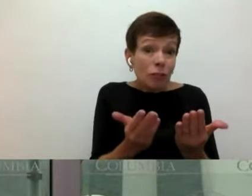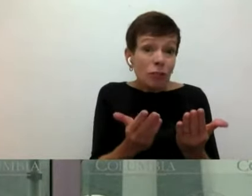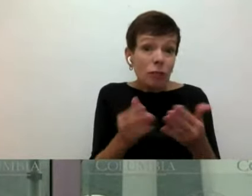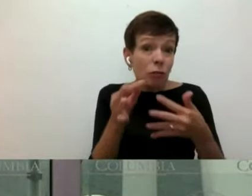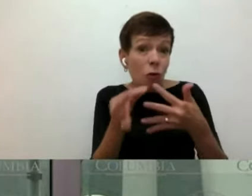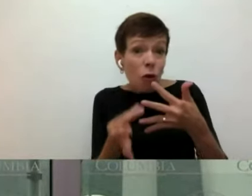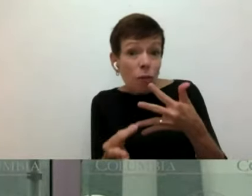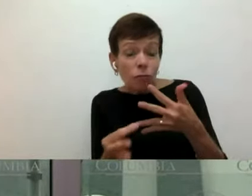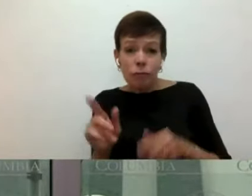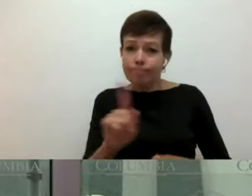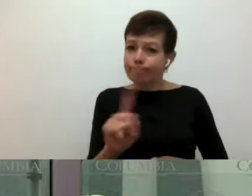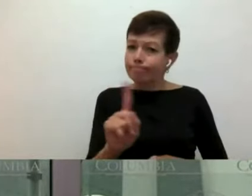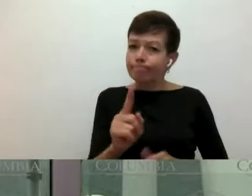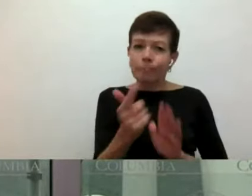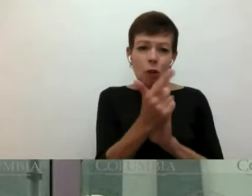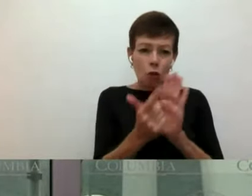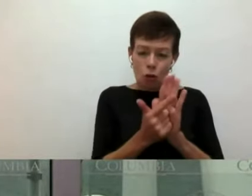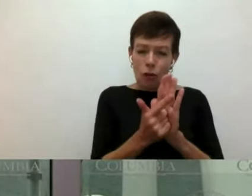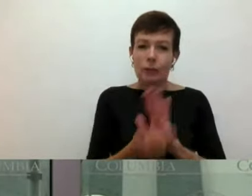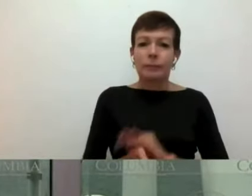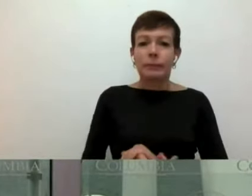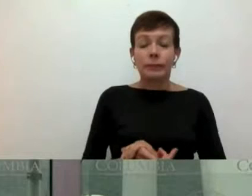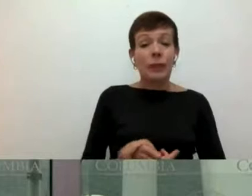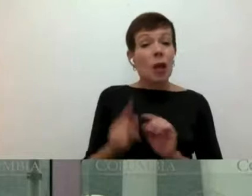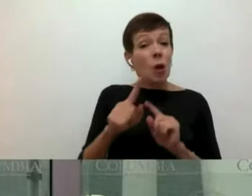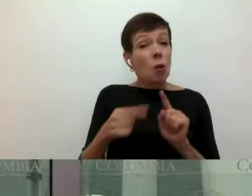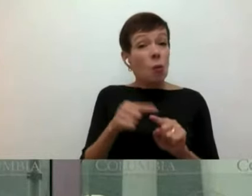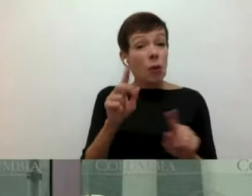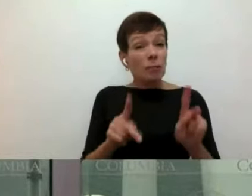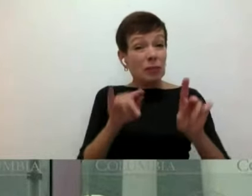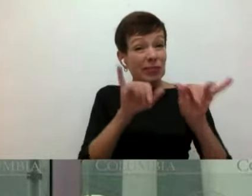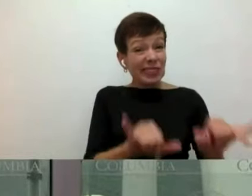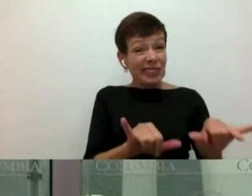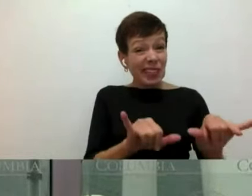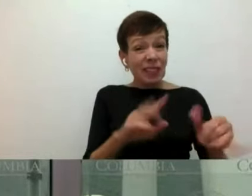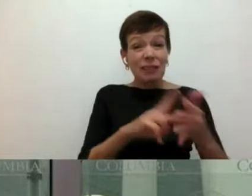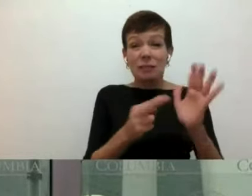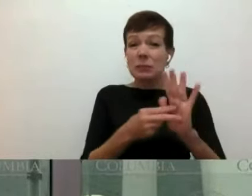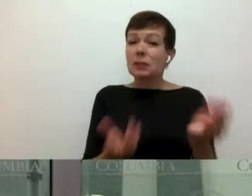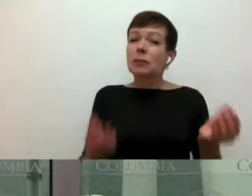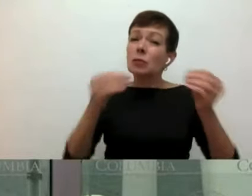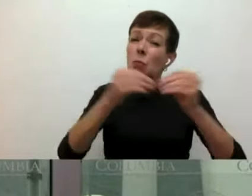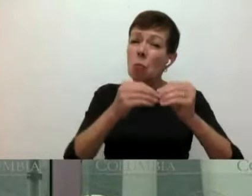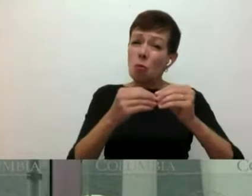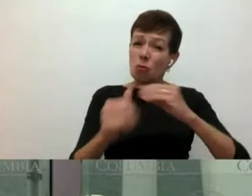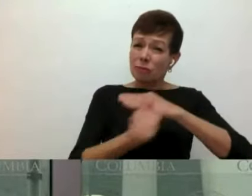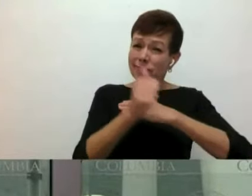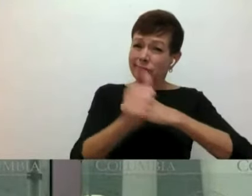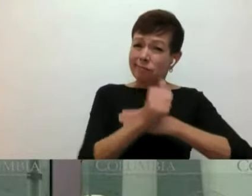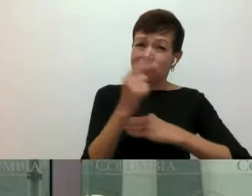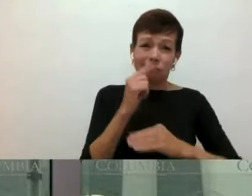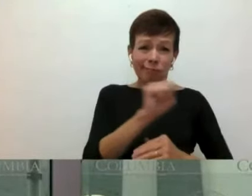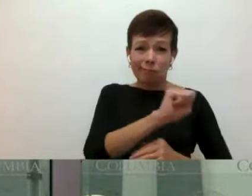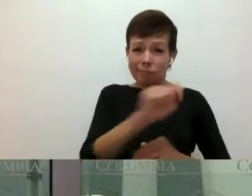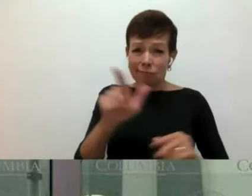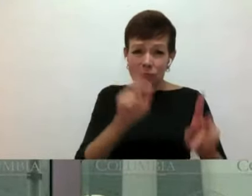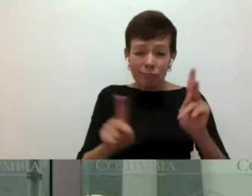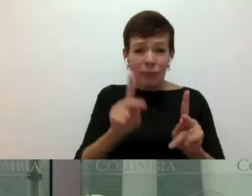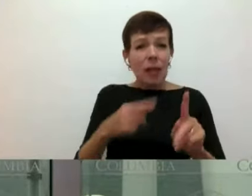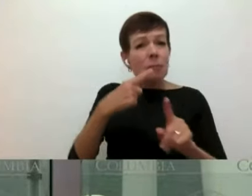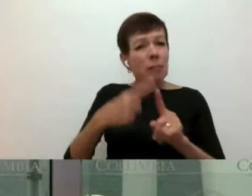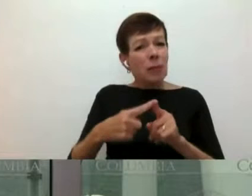the law. When unauthorized people are in evacuation areas, it escalates the danger involved for